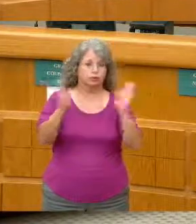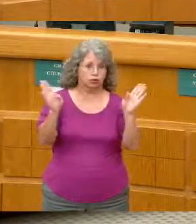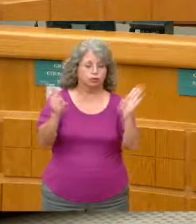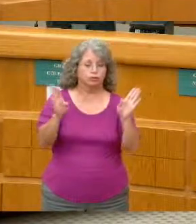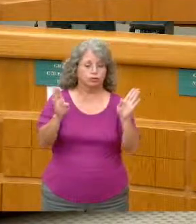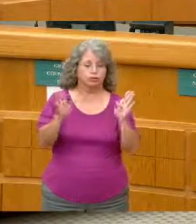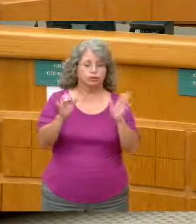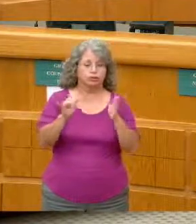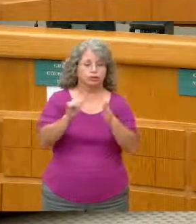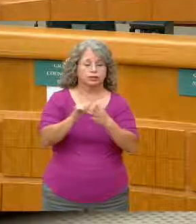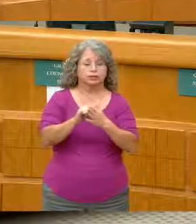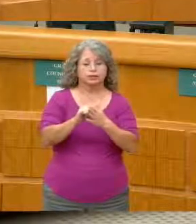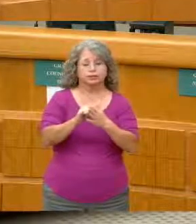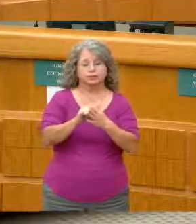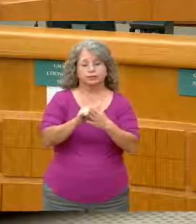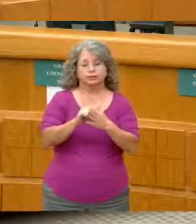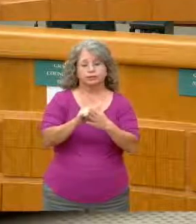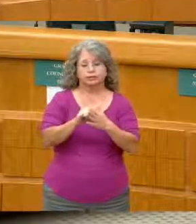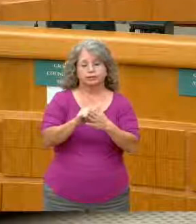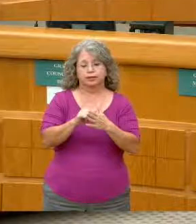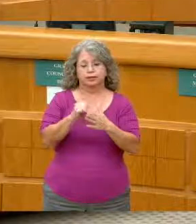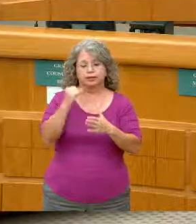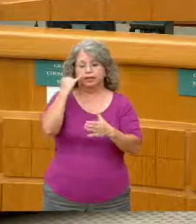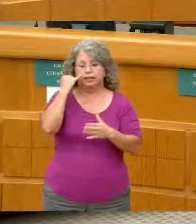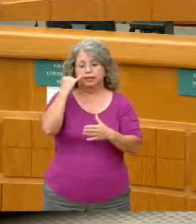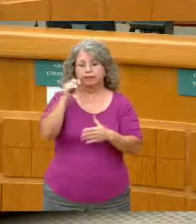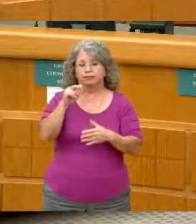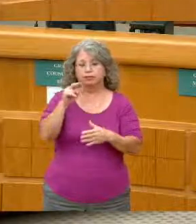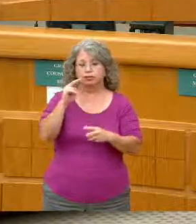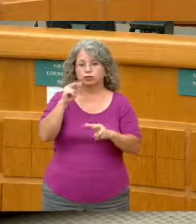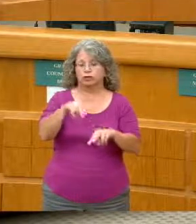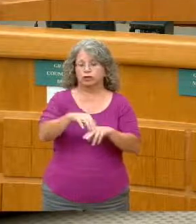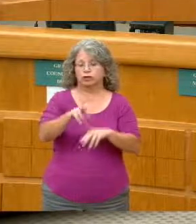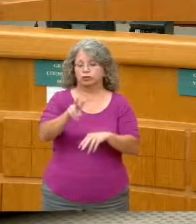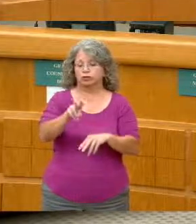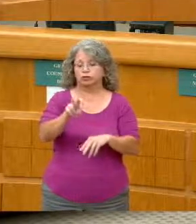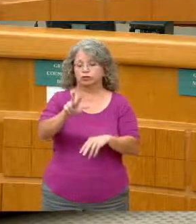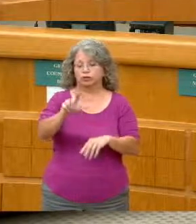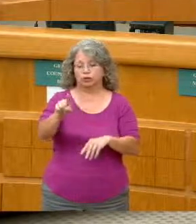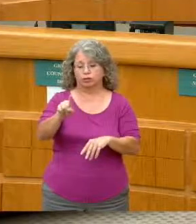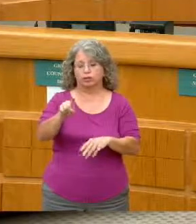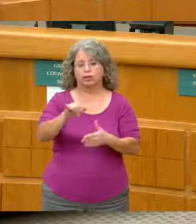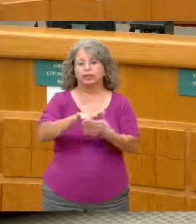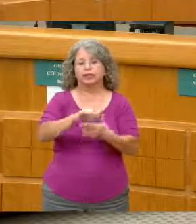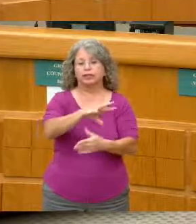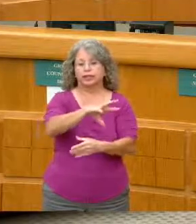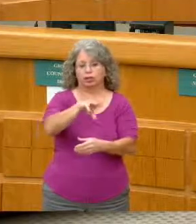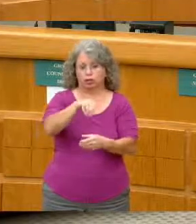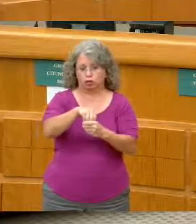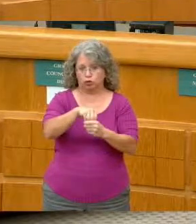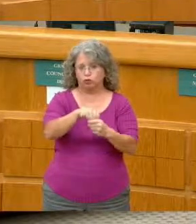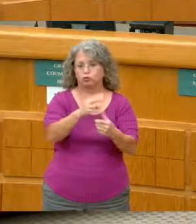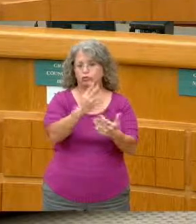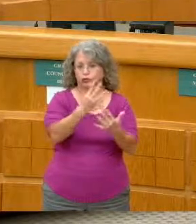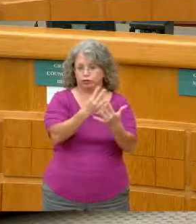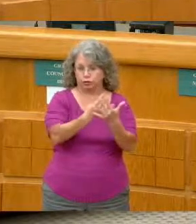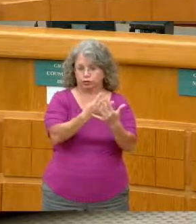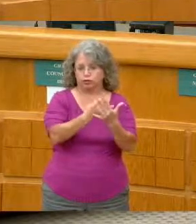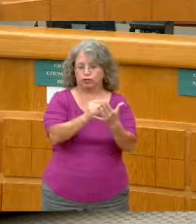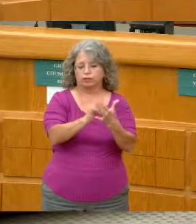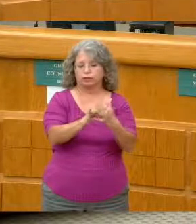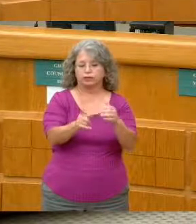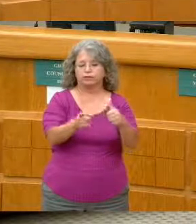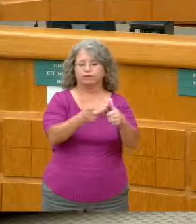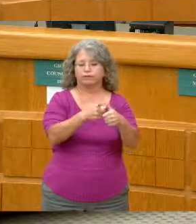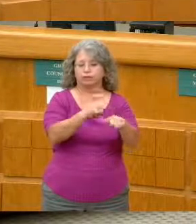yesterday, 47 and 51. If you look at the 231, that includes the detention center. That